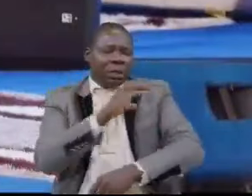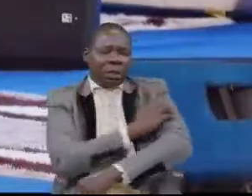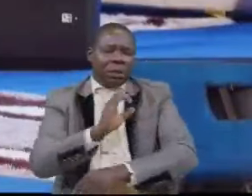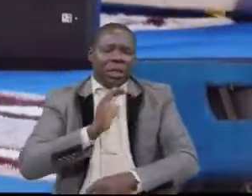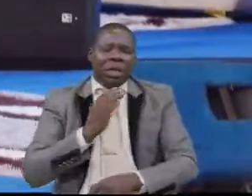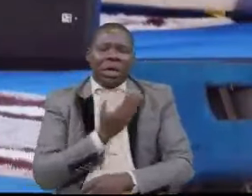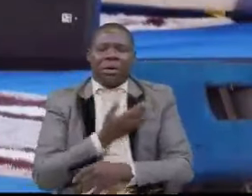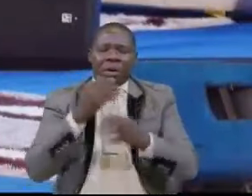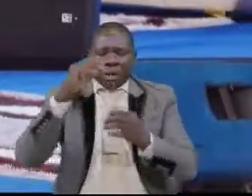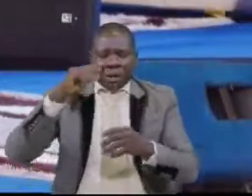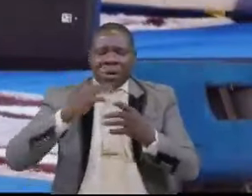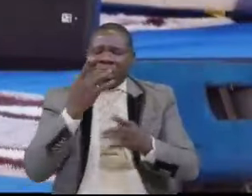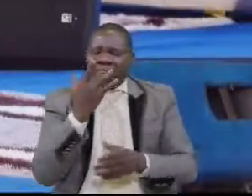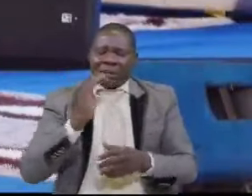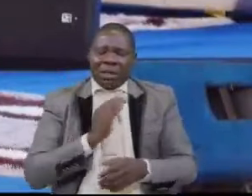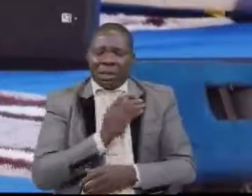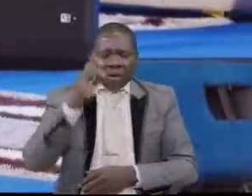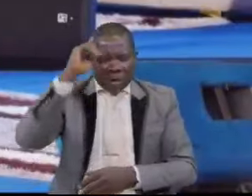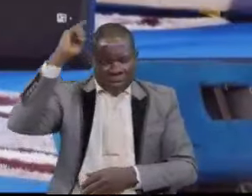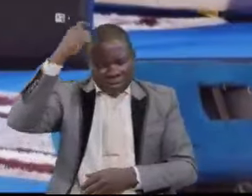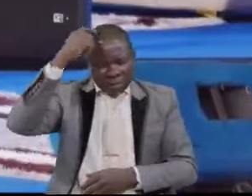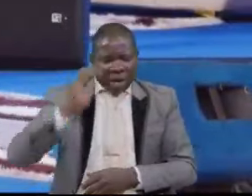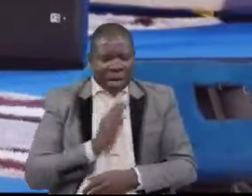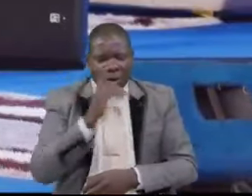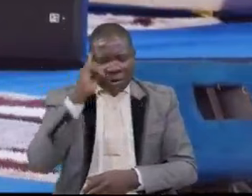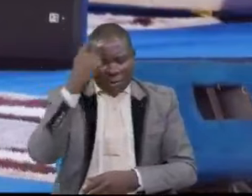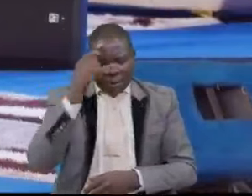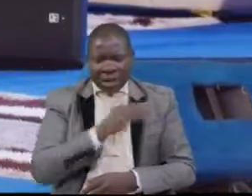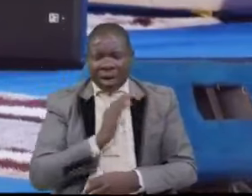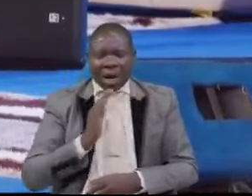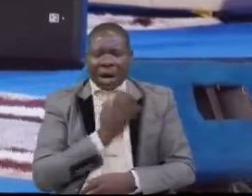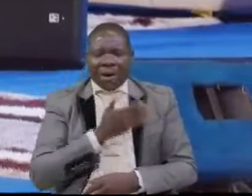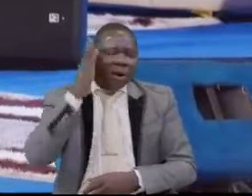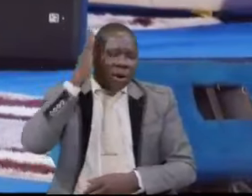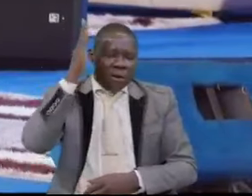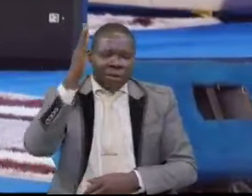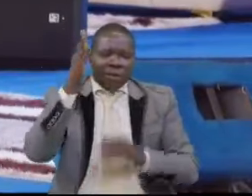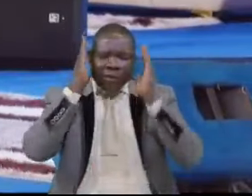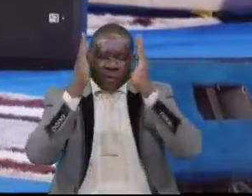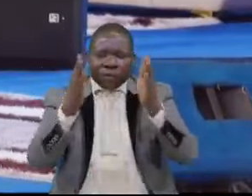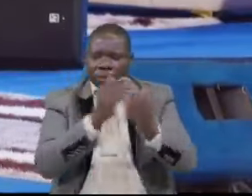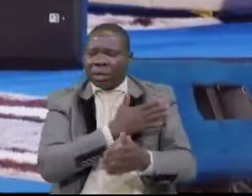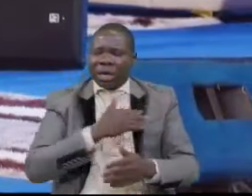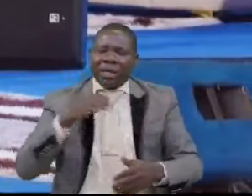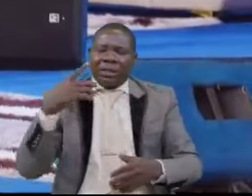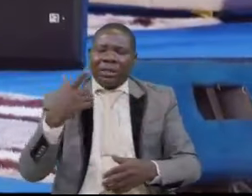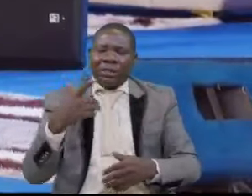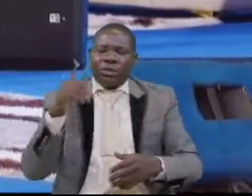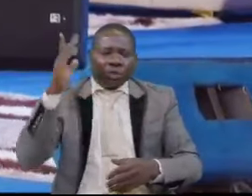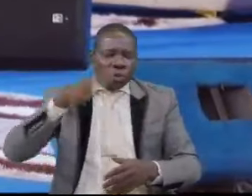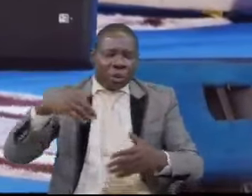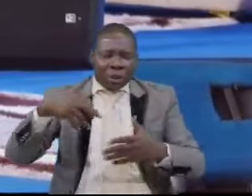our mind, our focus, and the divine energy inside us, so that we'll